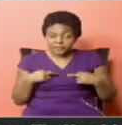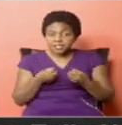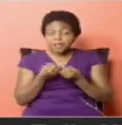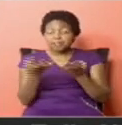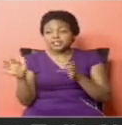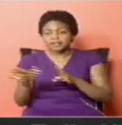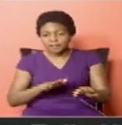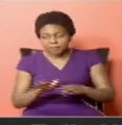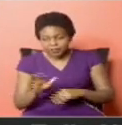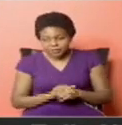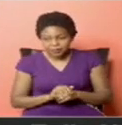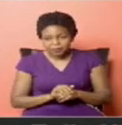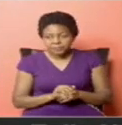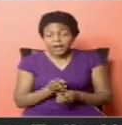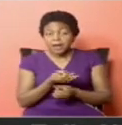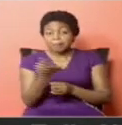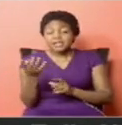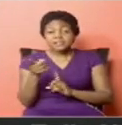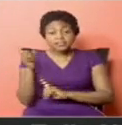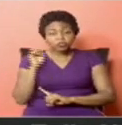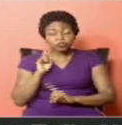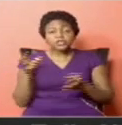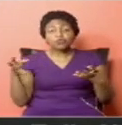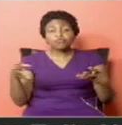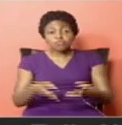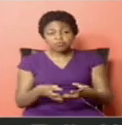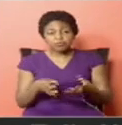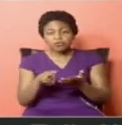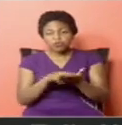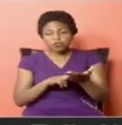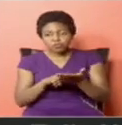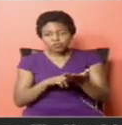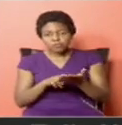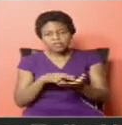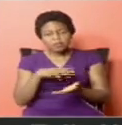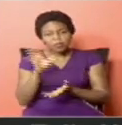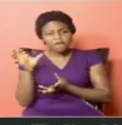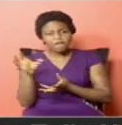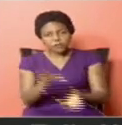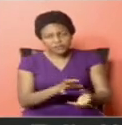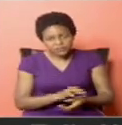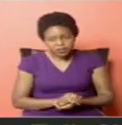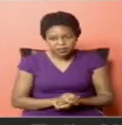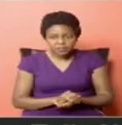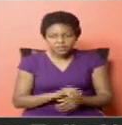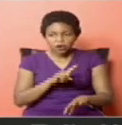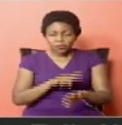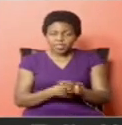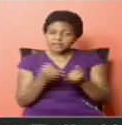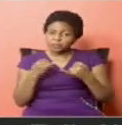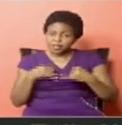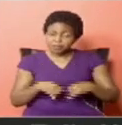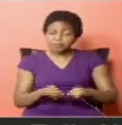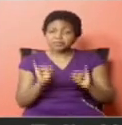Many of our security forces used excessive force in ensuring that